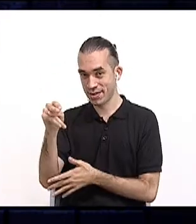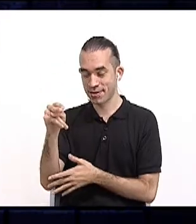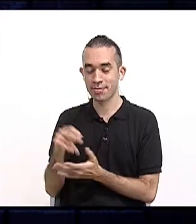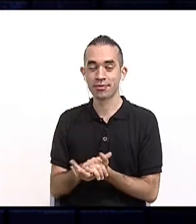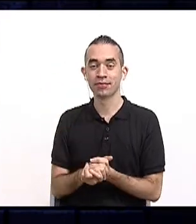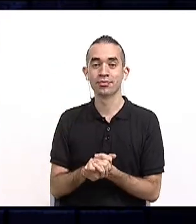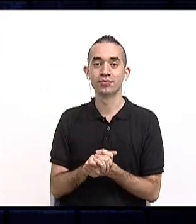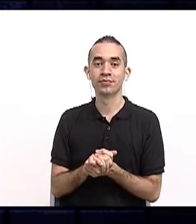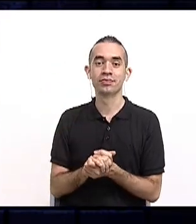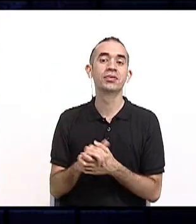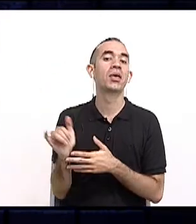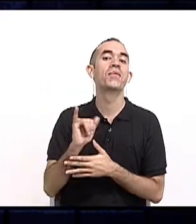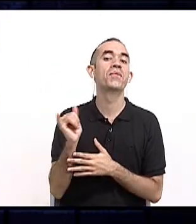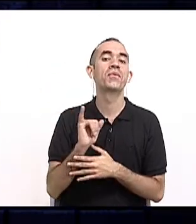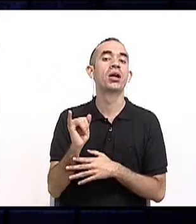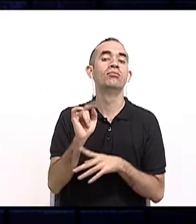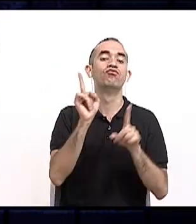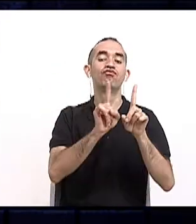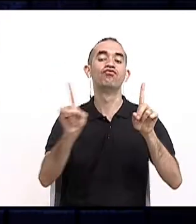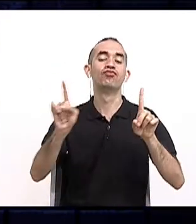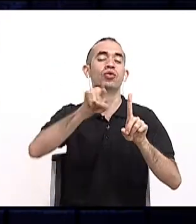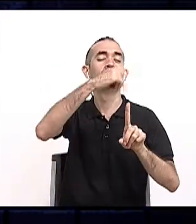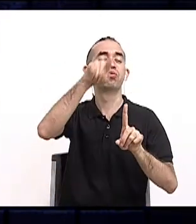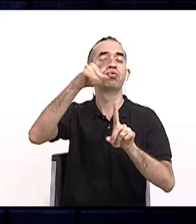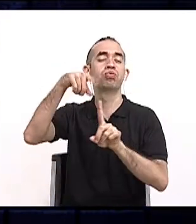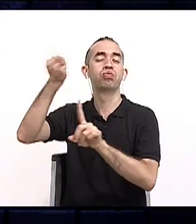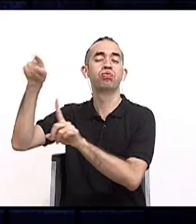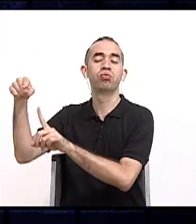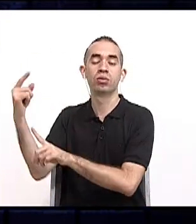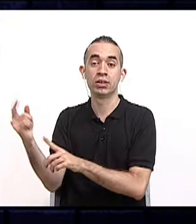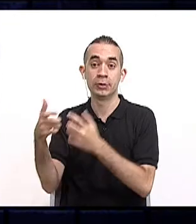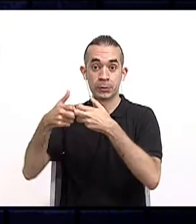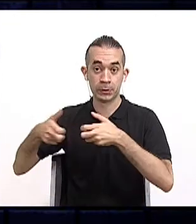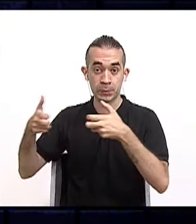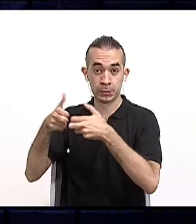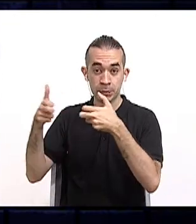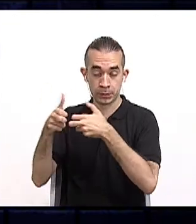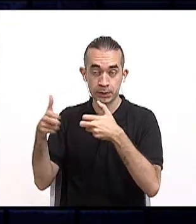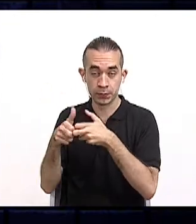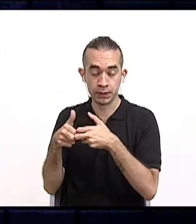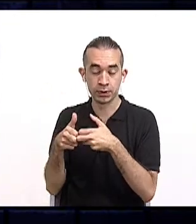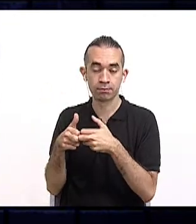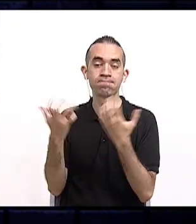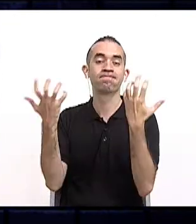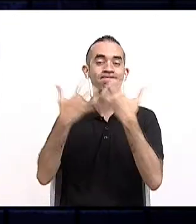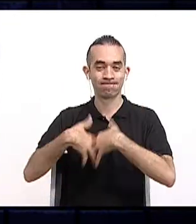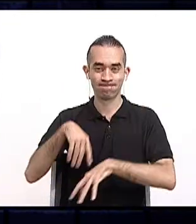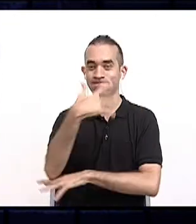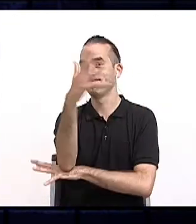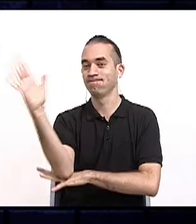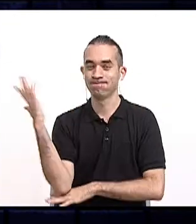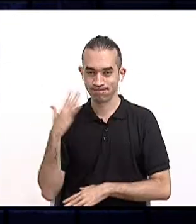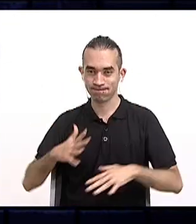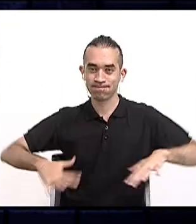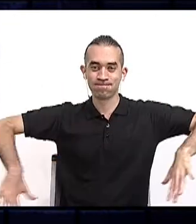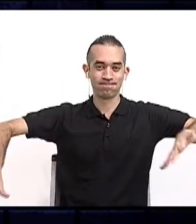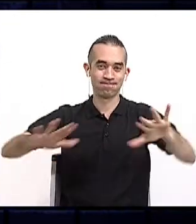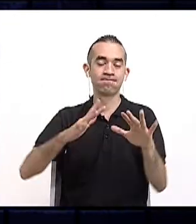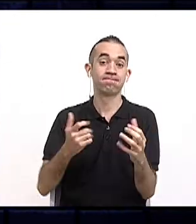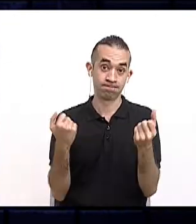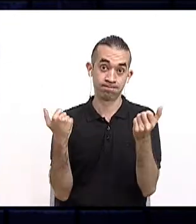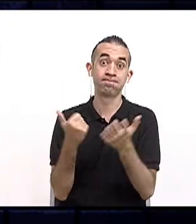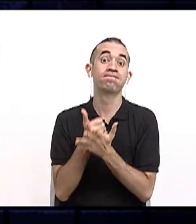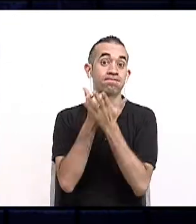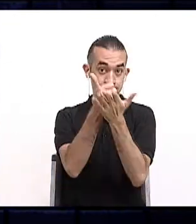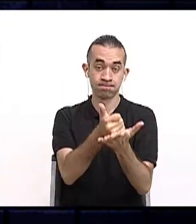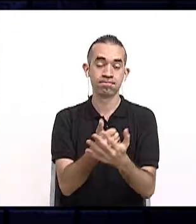wind-generated electricity is green and it's sustainable. It helps the environment. Let's continue with the next number. Let's see